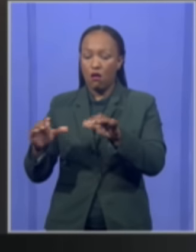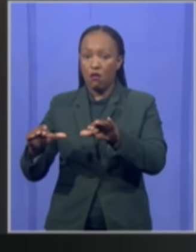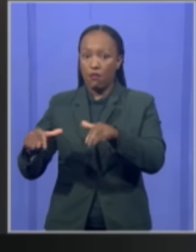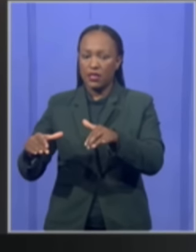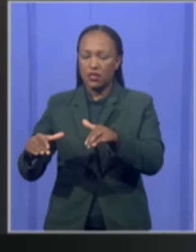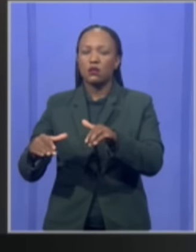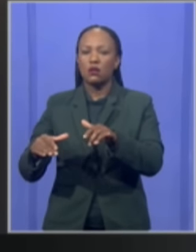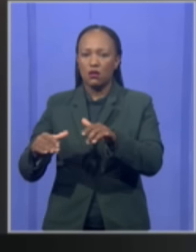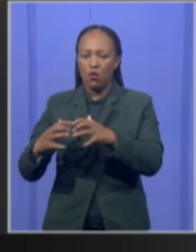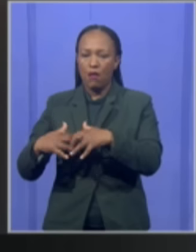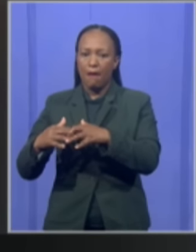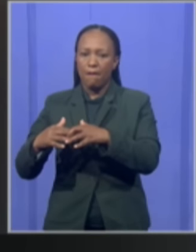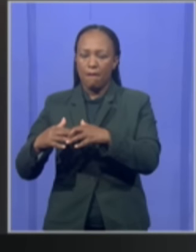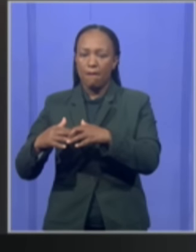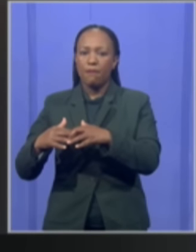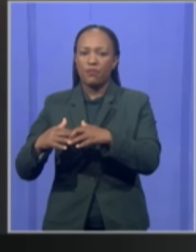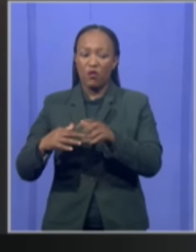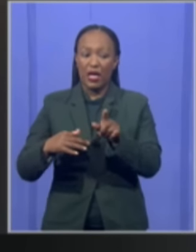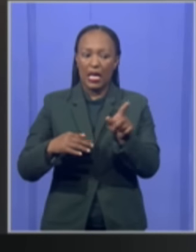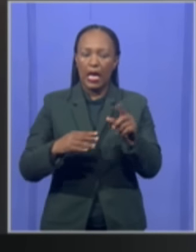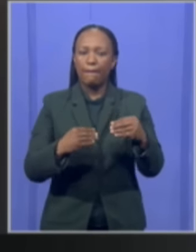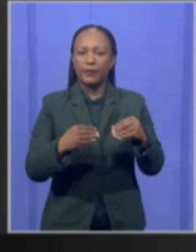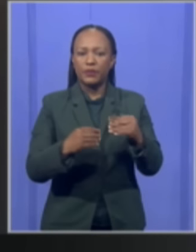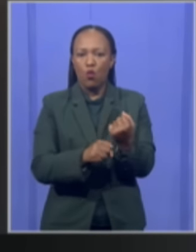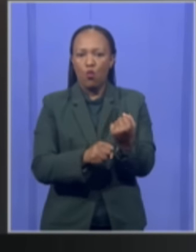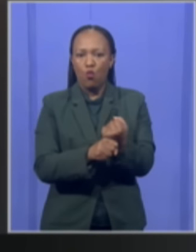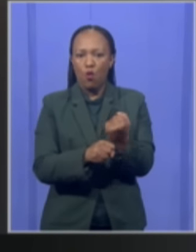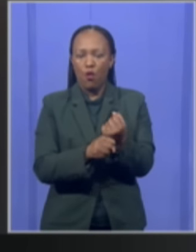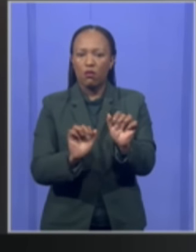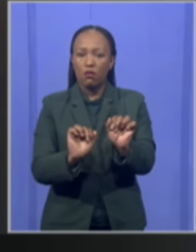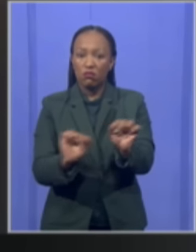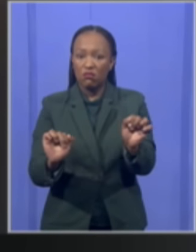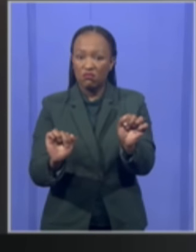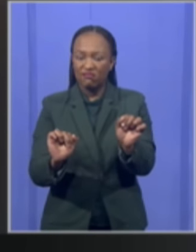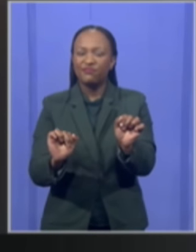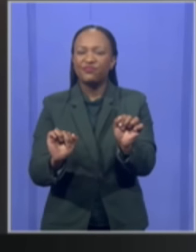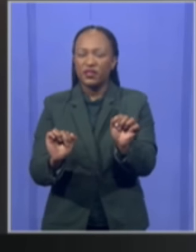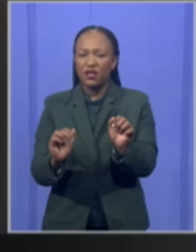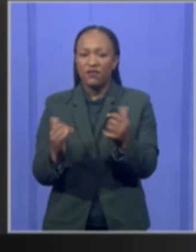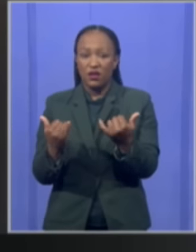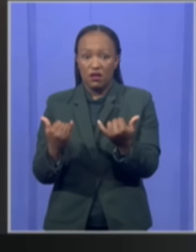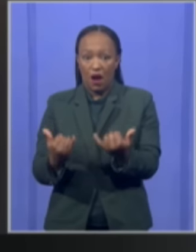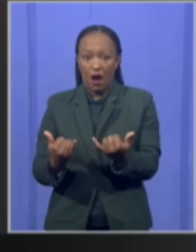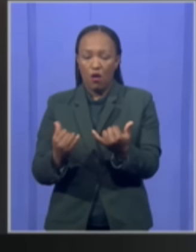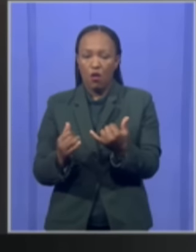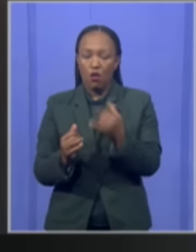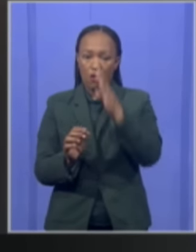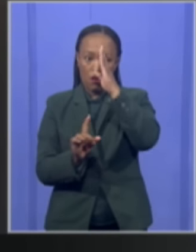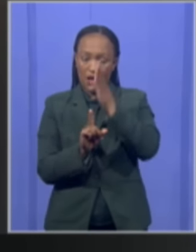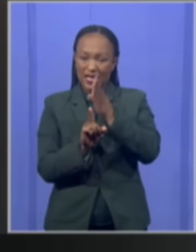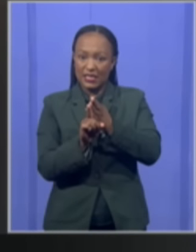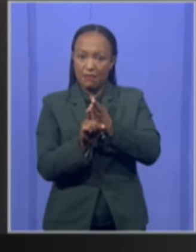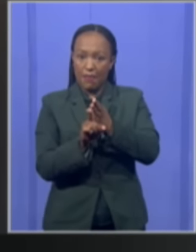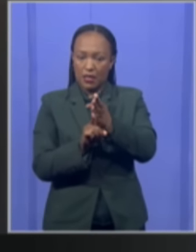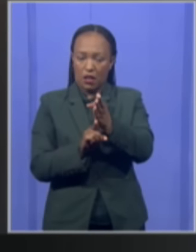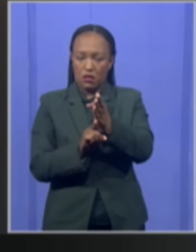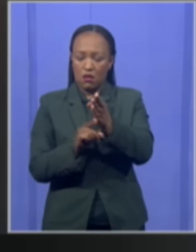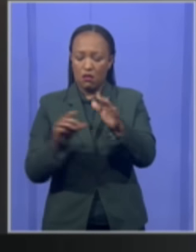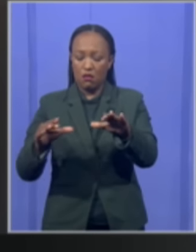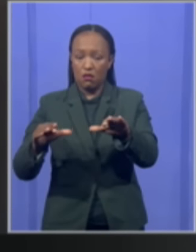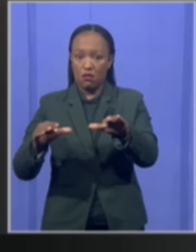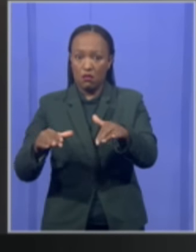the general, but you want a specialization of sorts. Now, if you are going to have a specialization of sorts, that's the very first